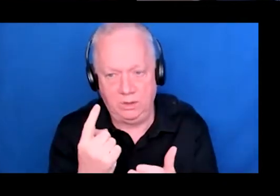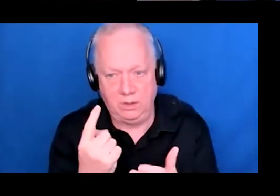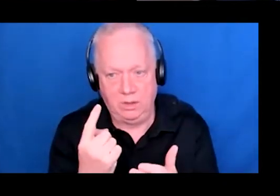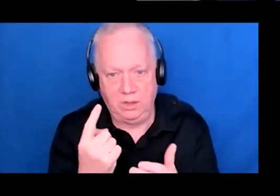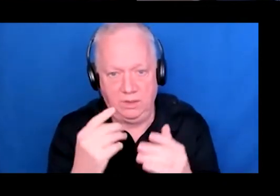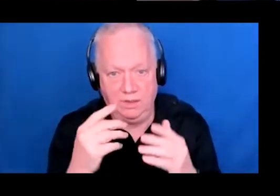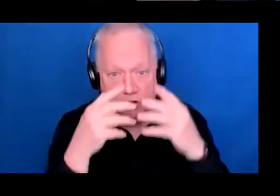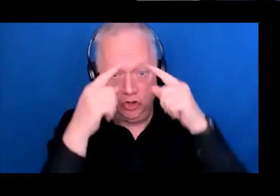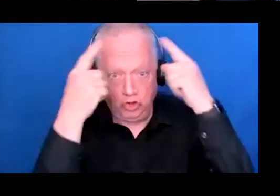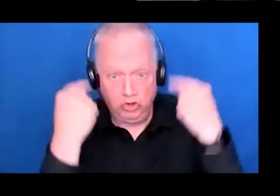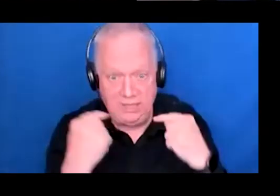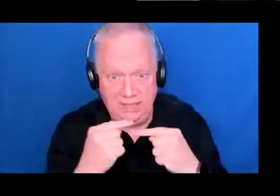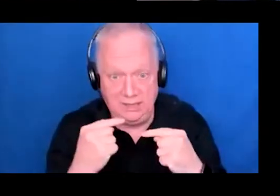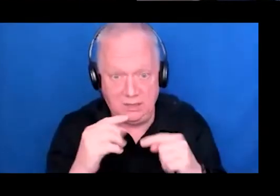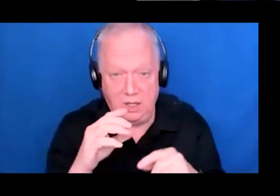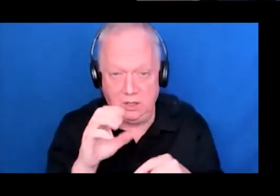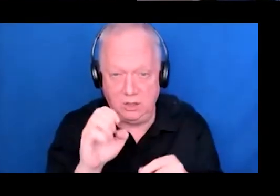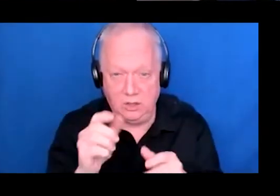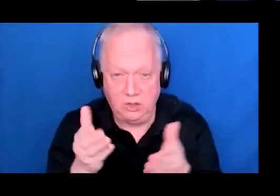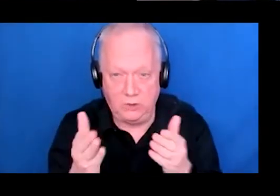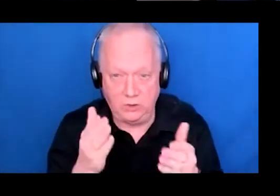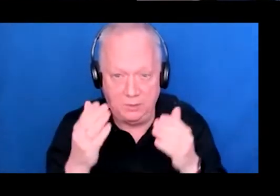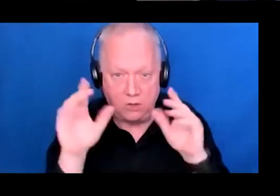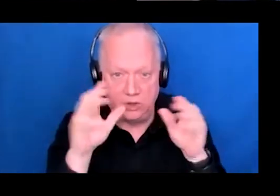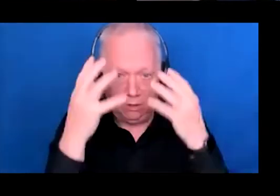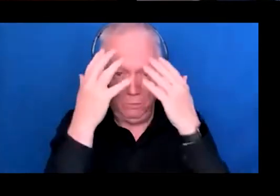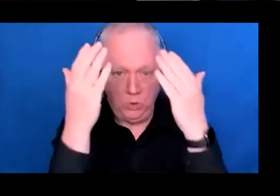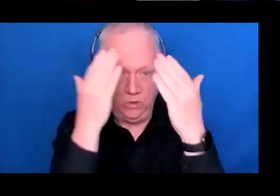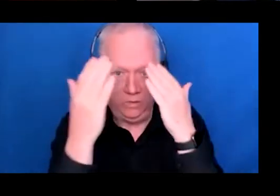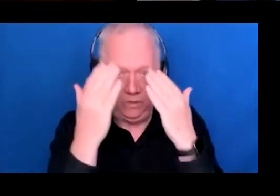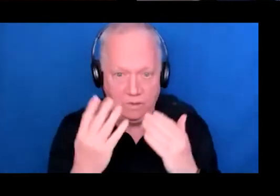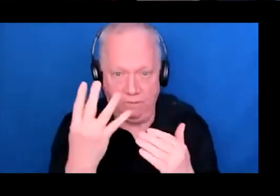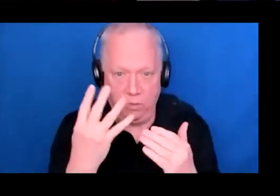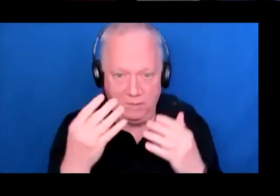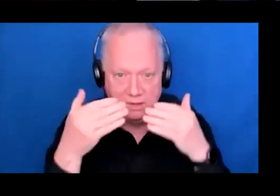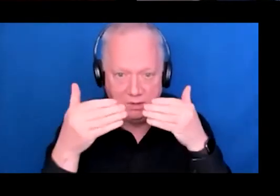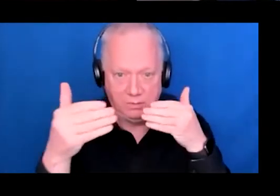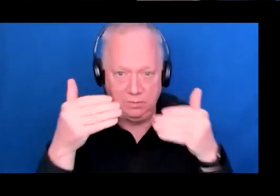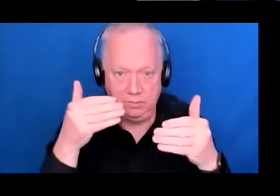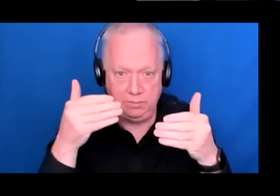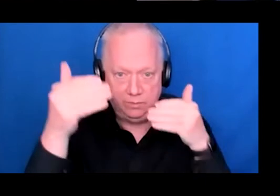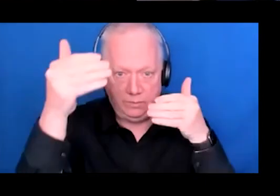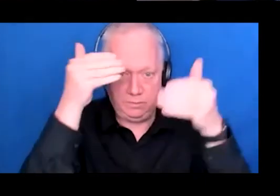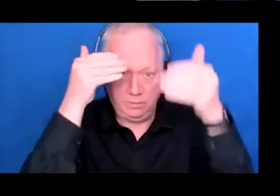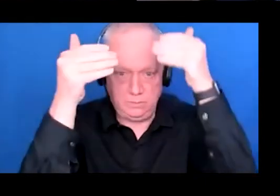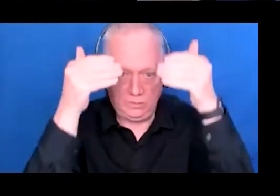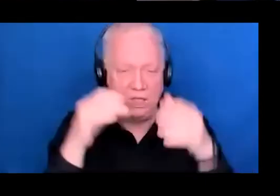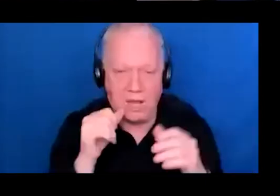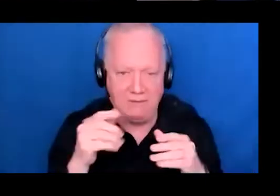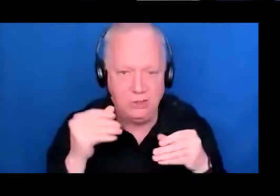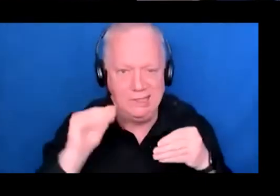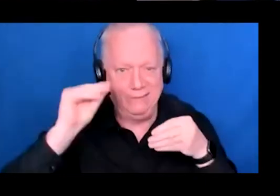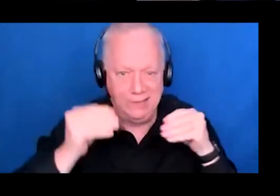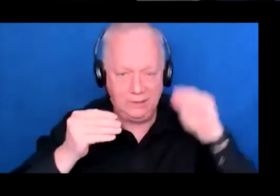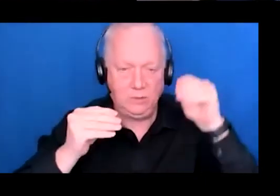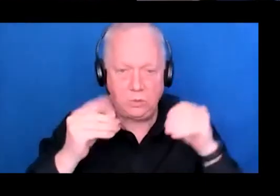screen is on servo. So the screen is here, but then it can move in four pieces sort of off the face and back on instead of having to lift it.